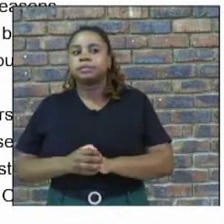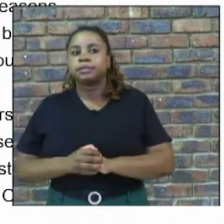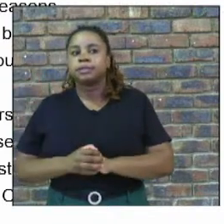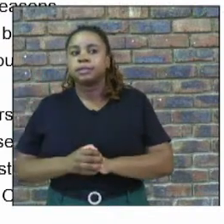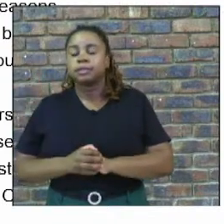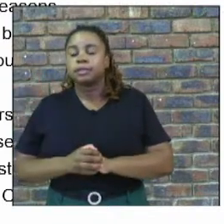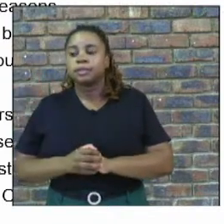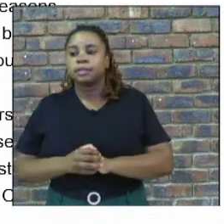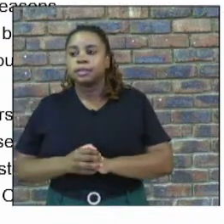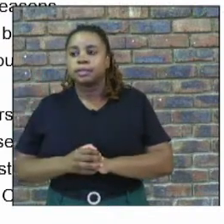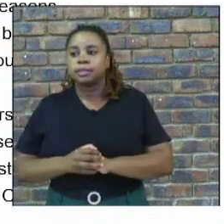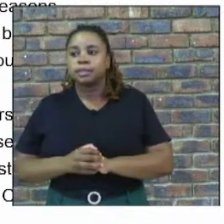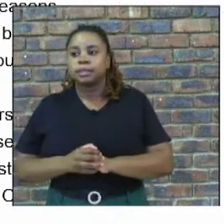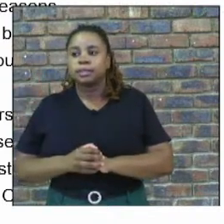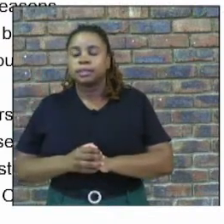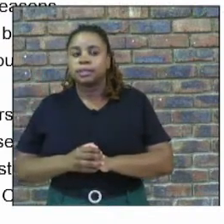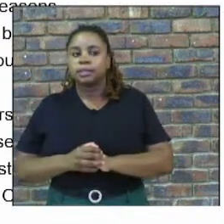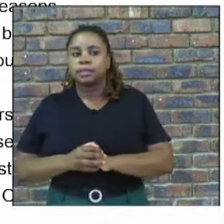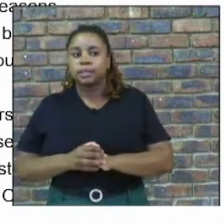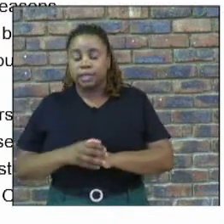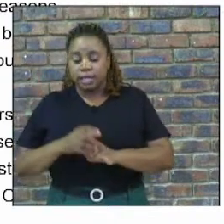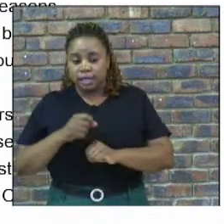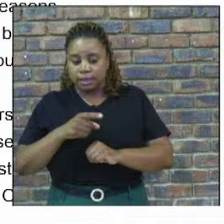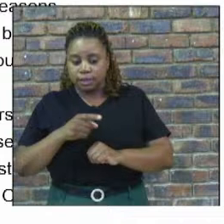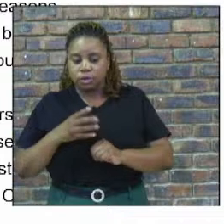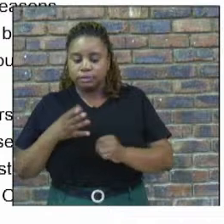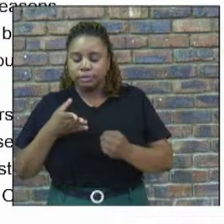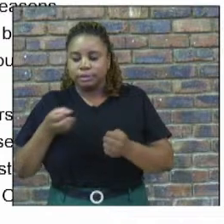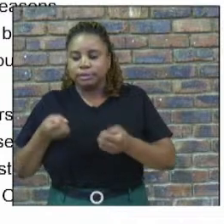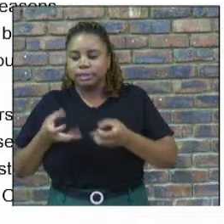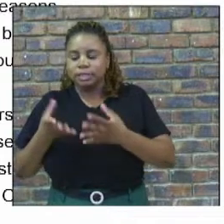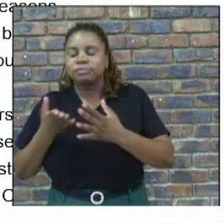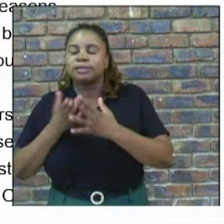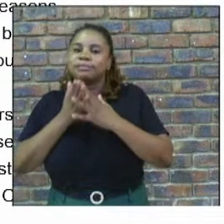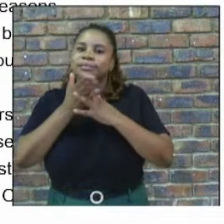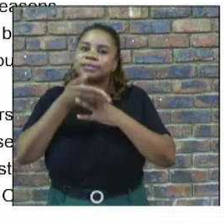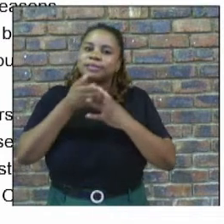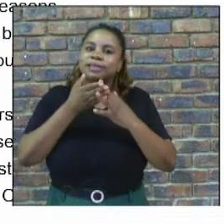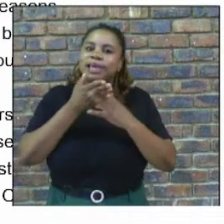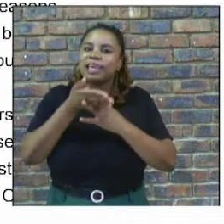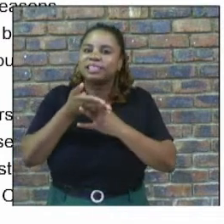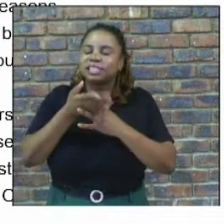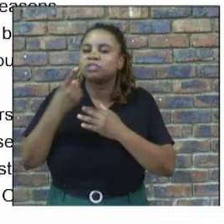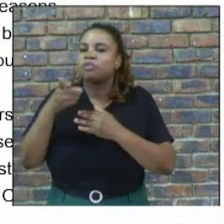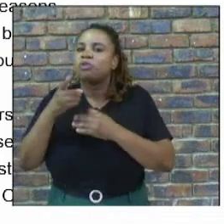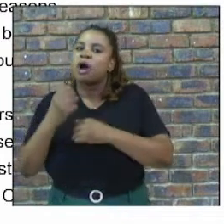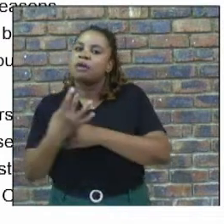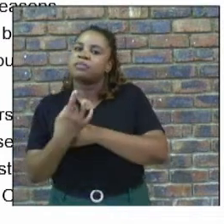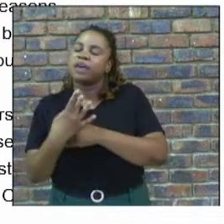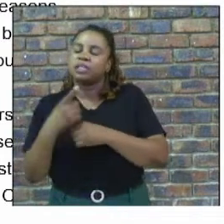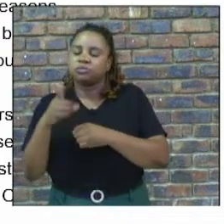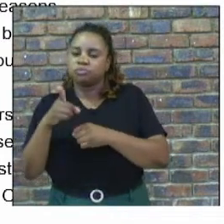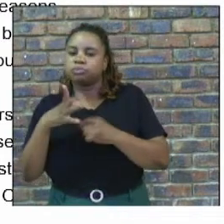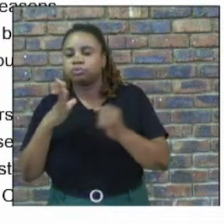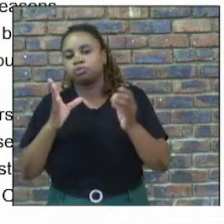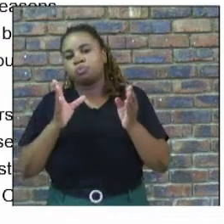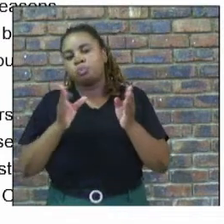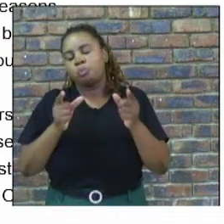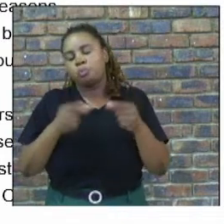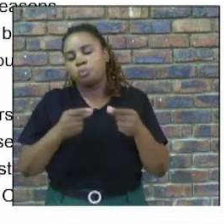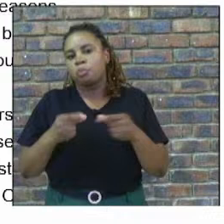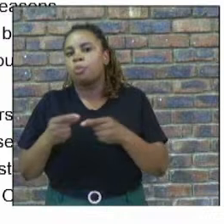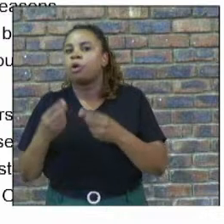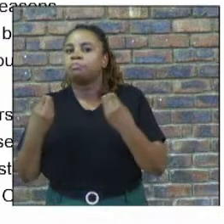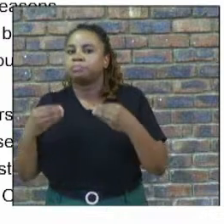of effective and affordable access to a justice mechanism for small enterprises. Business-to-business disputes and